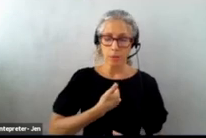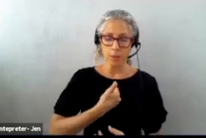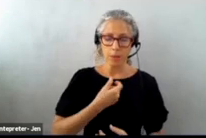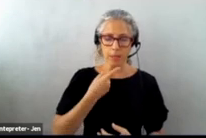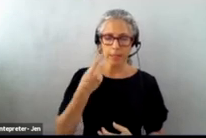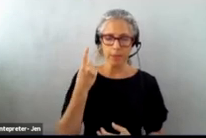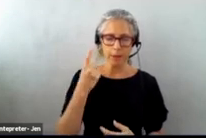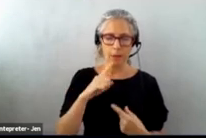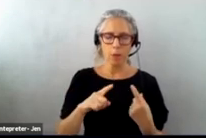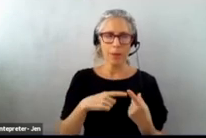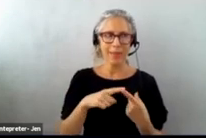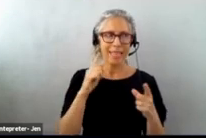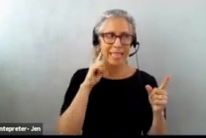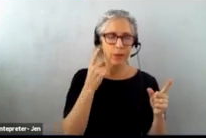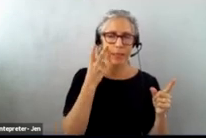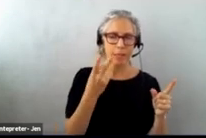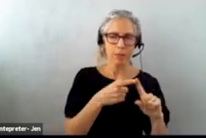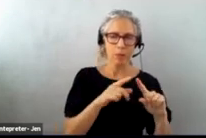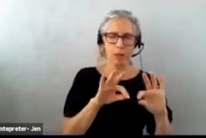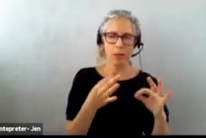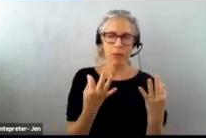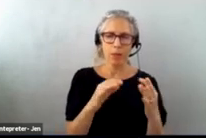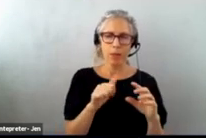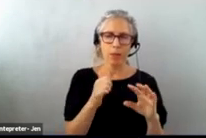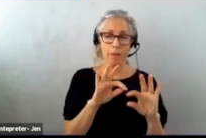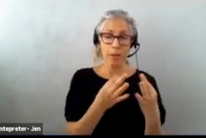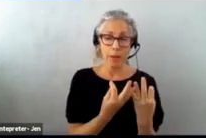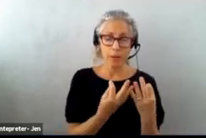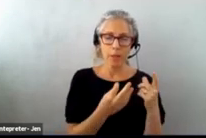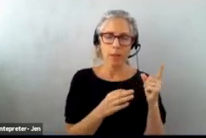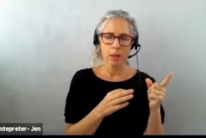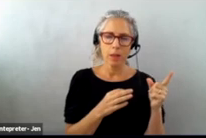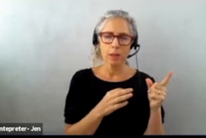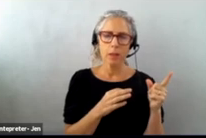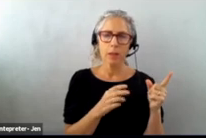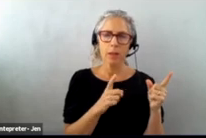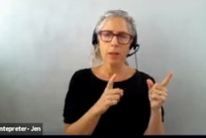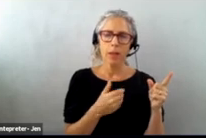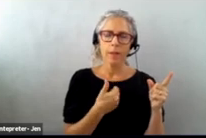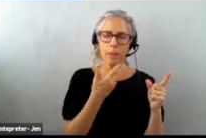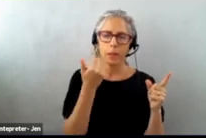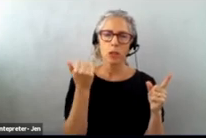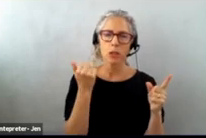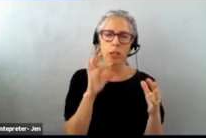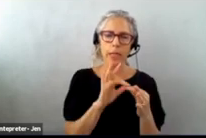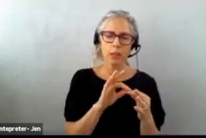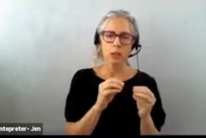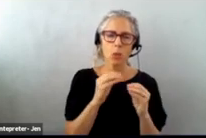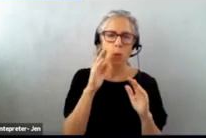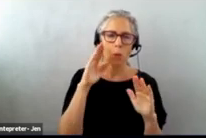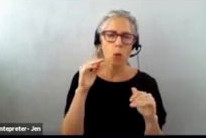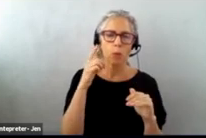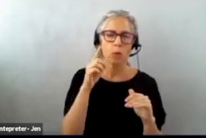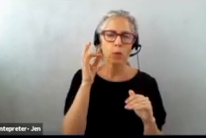something, it's when they hear and they see from another family that they really have that better connection and more hope for, you